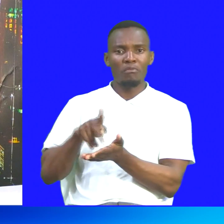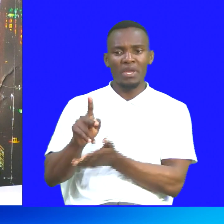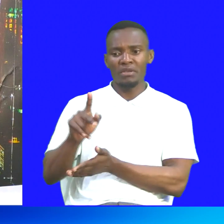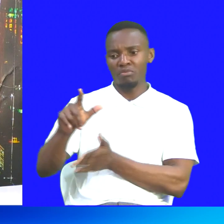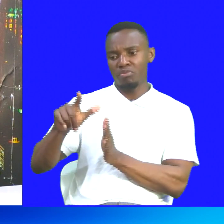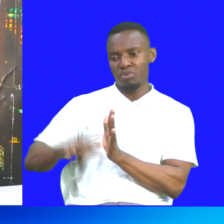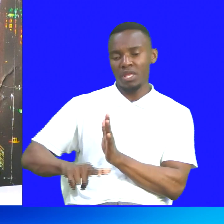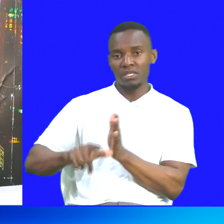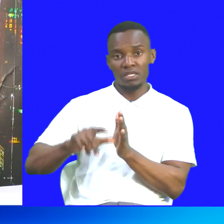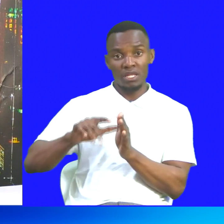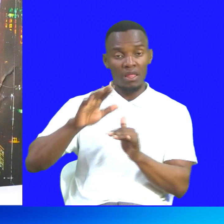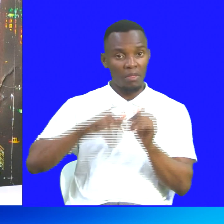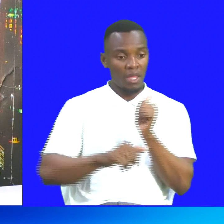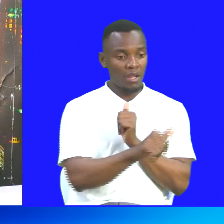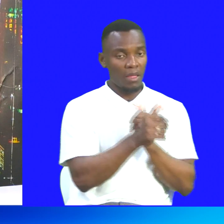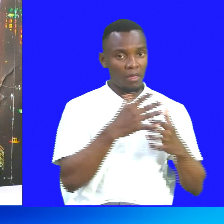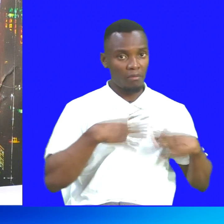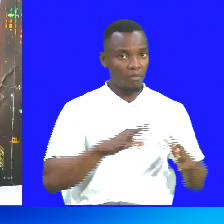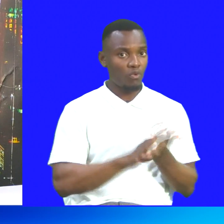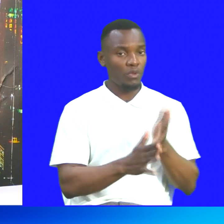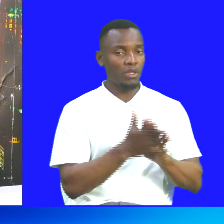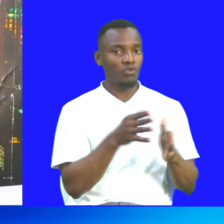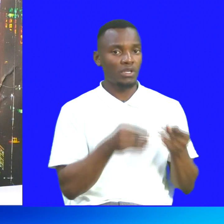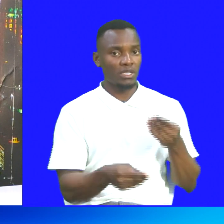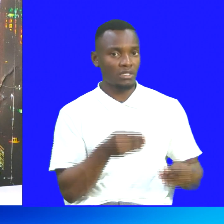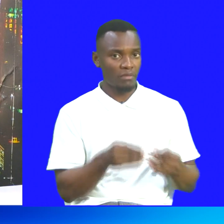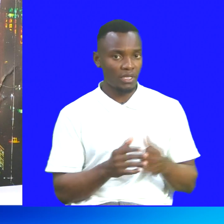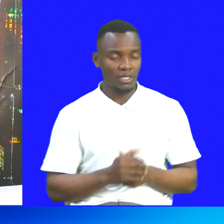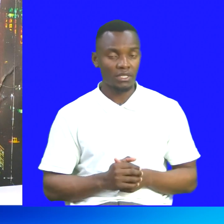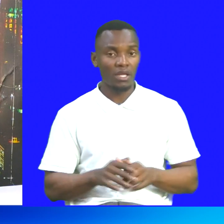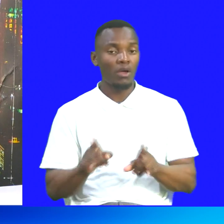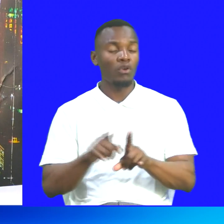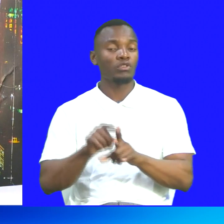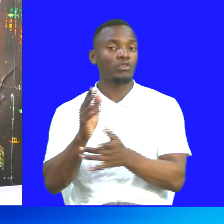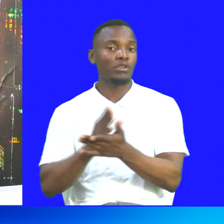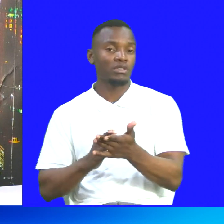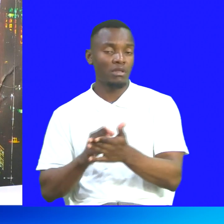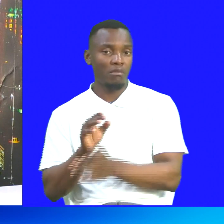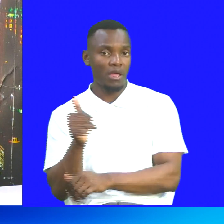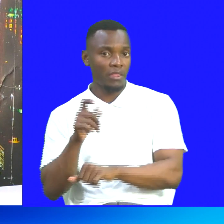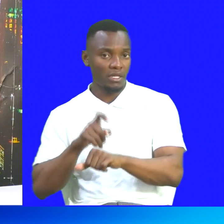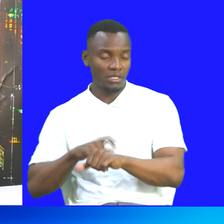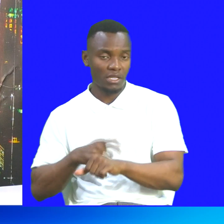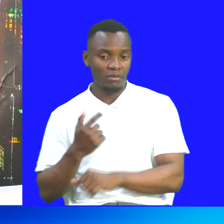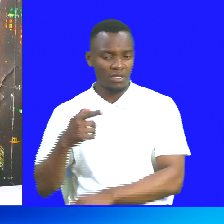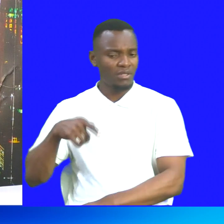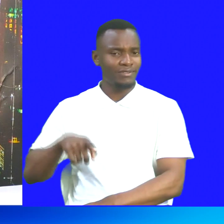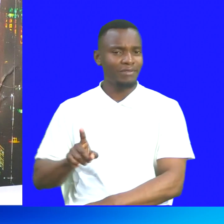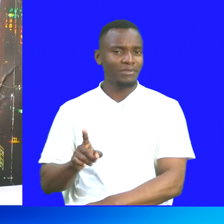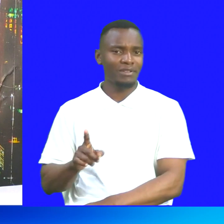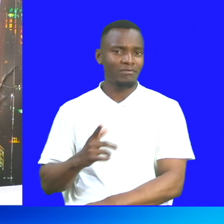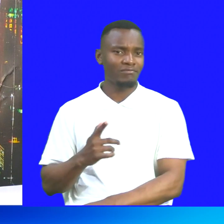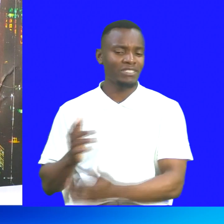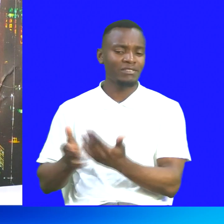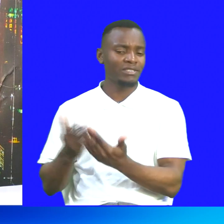than their counterparts without disabilities. In other cases, you'll find them being mistreated